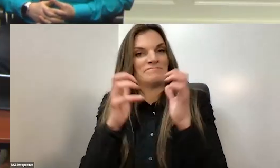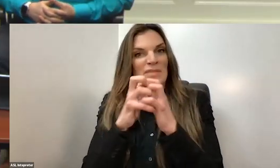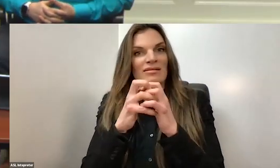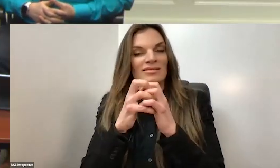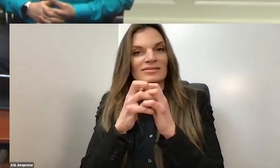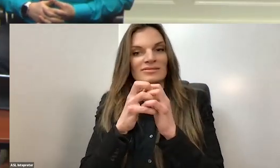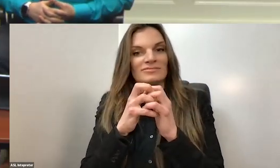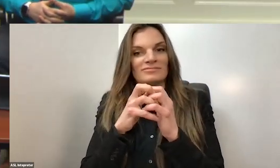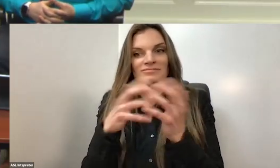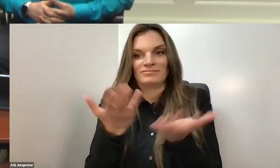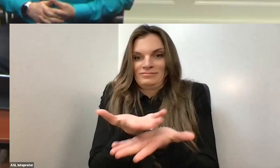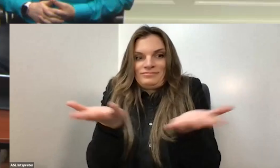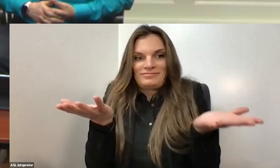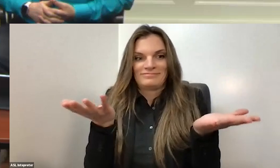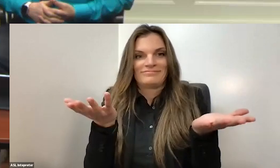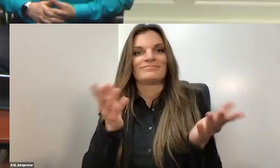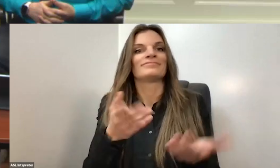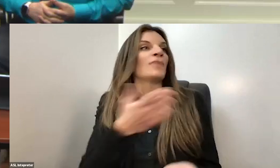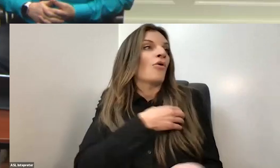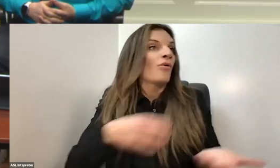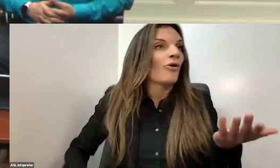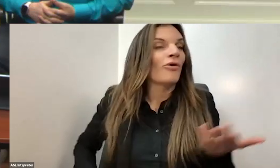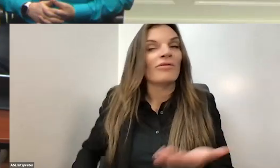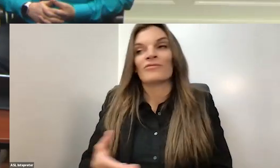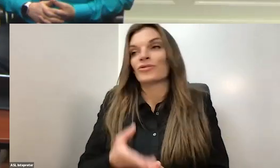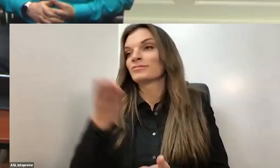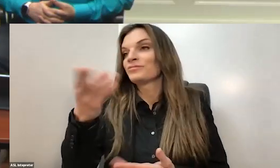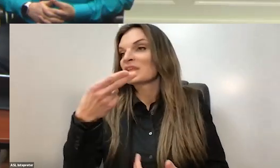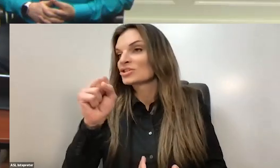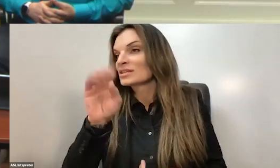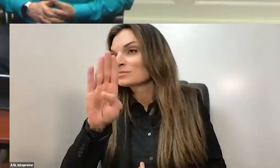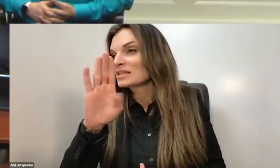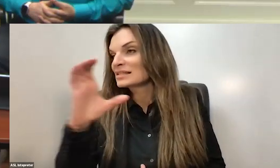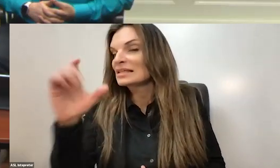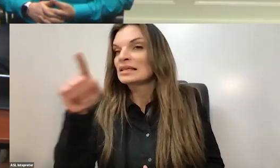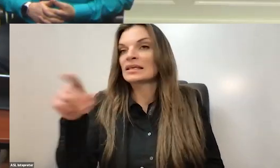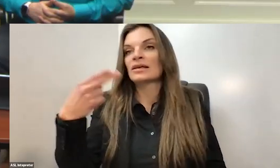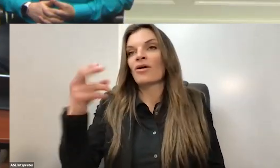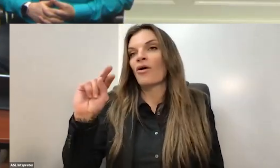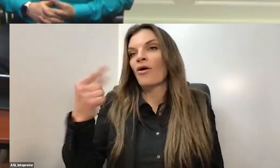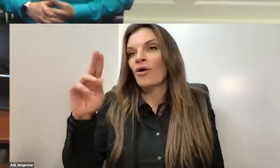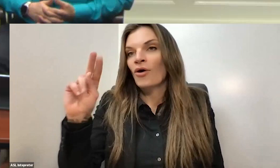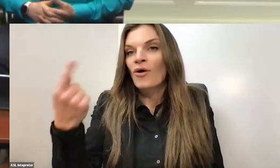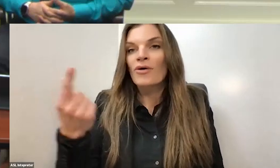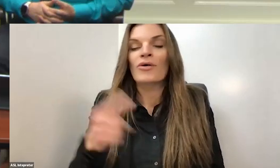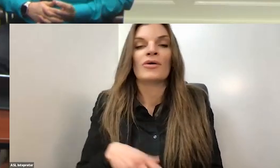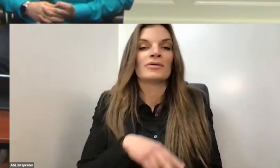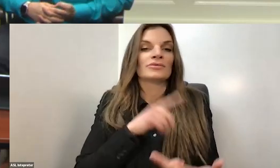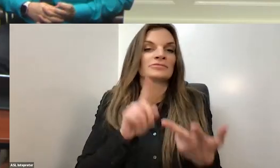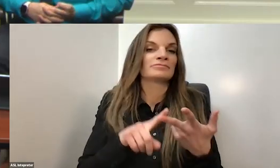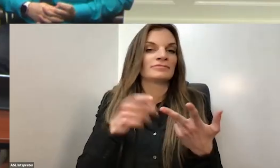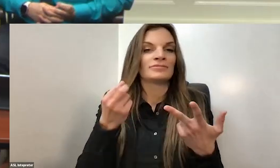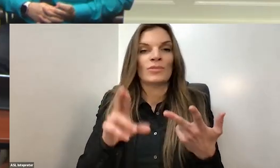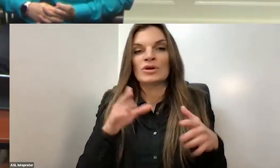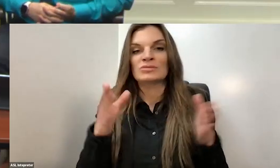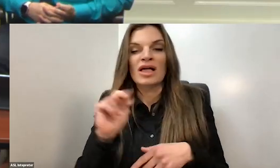people, whether it's at Harvard or at HSBC in Hong Kong, or small little